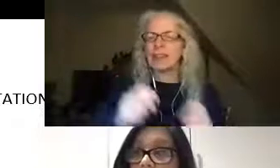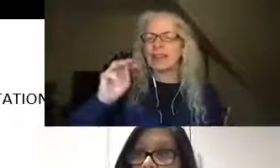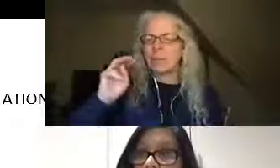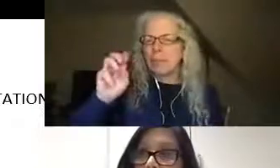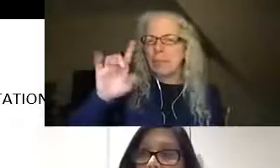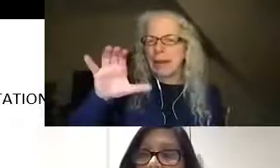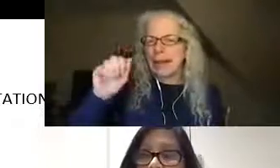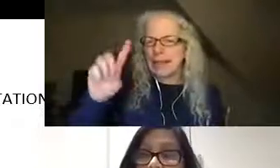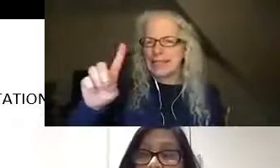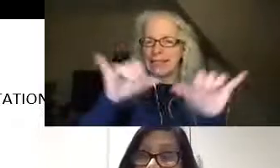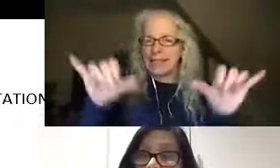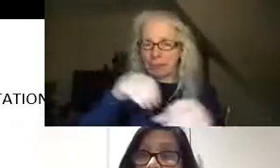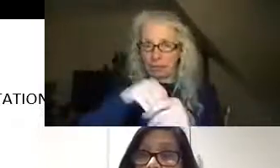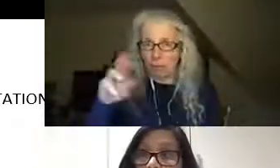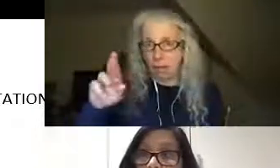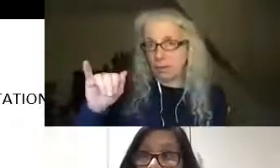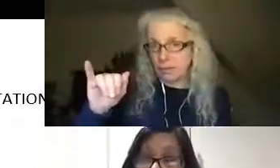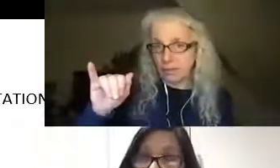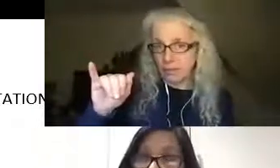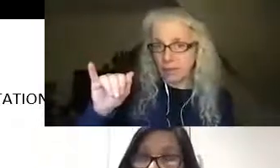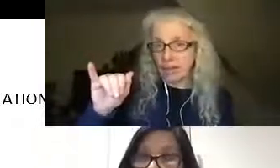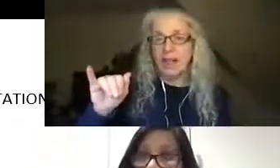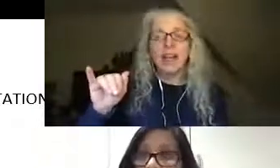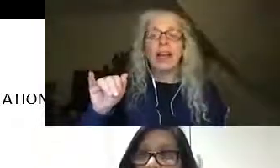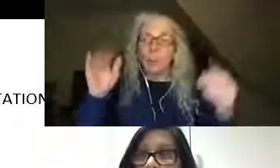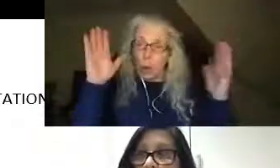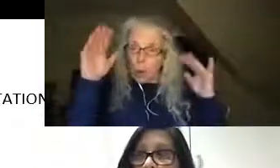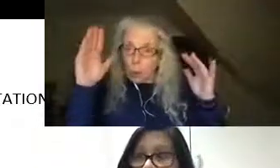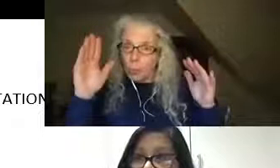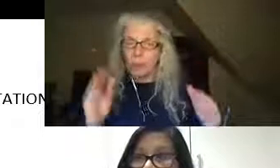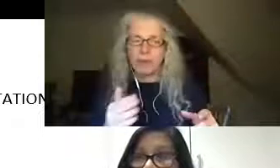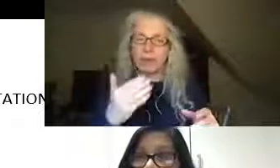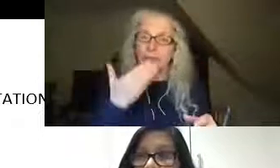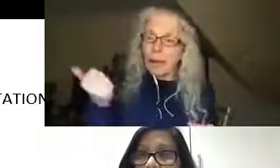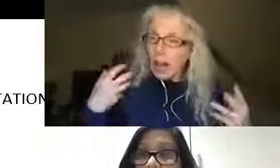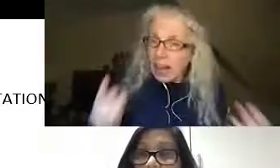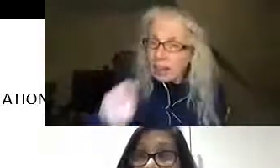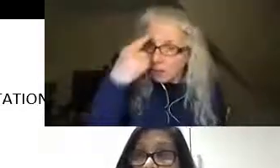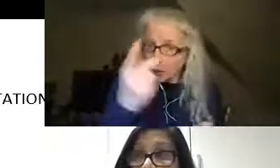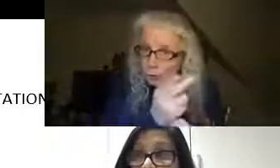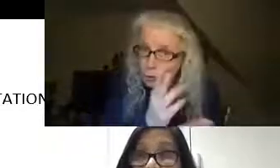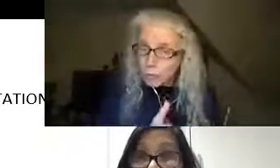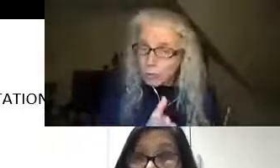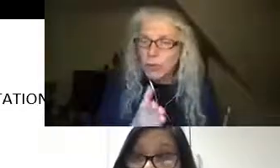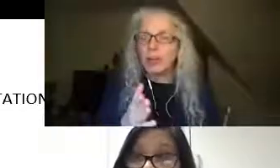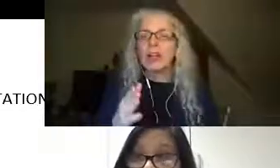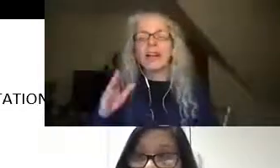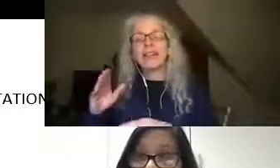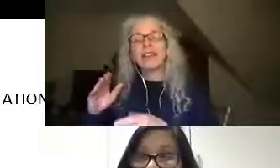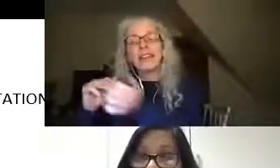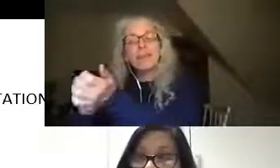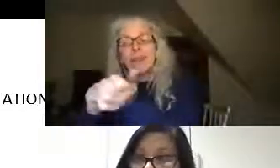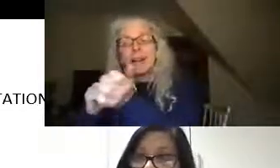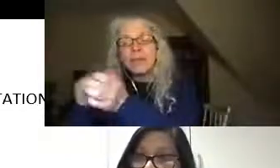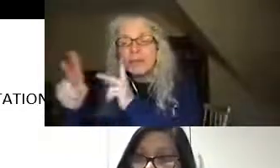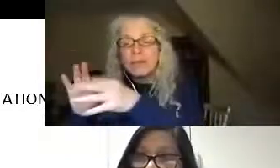system. And this was to pay for better outcomes, better coordination, and higher quality care.